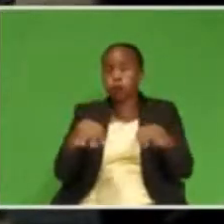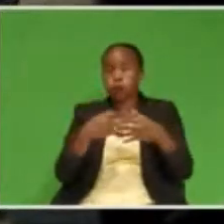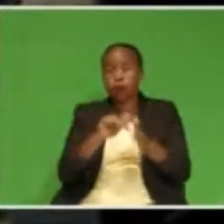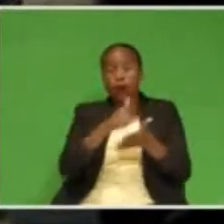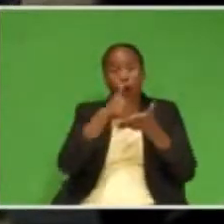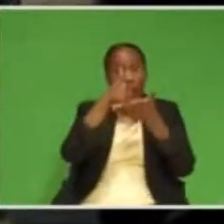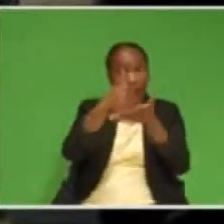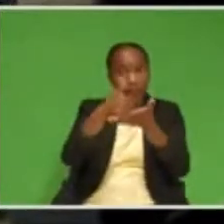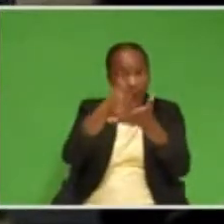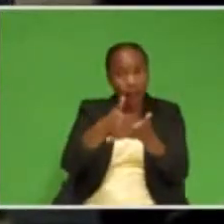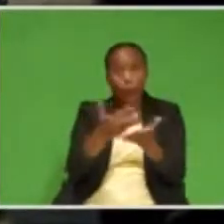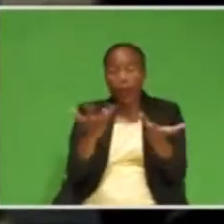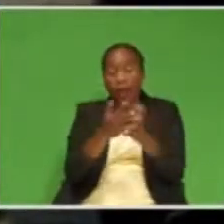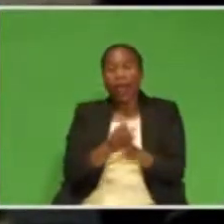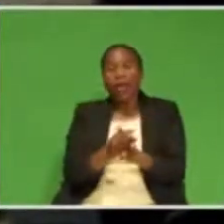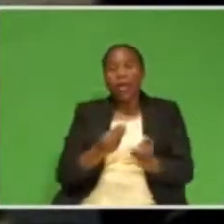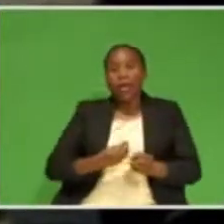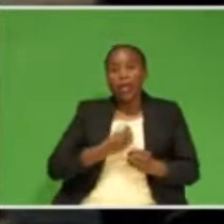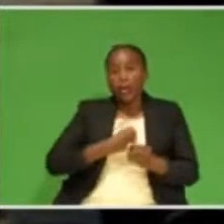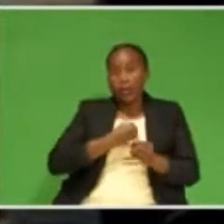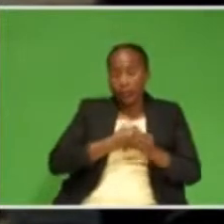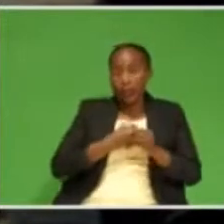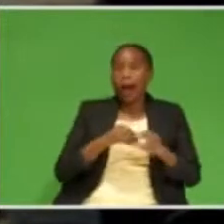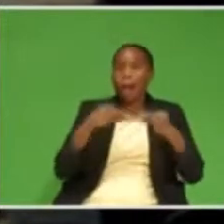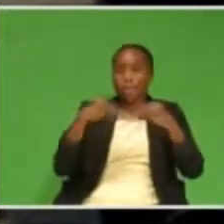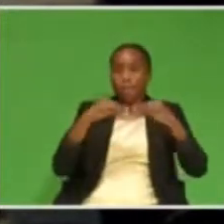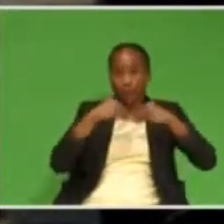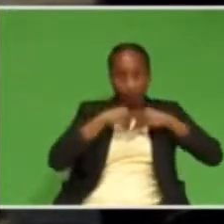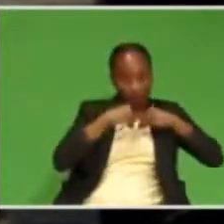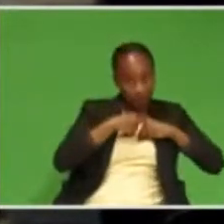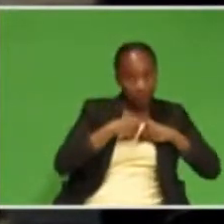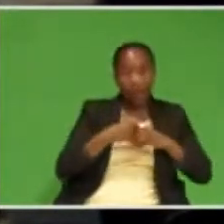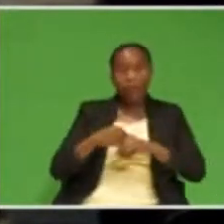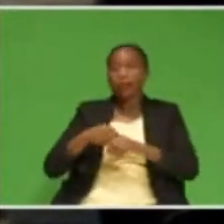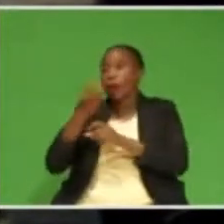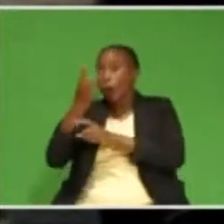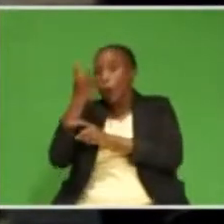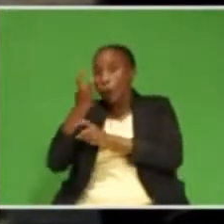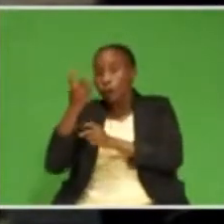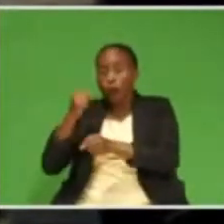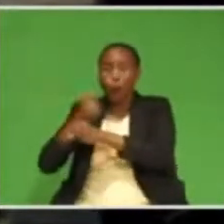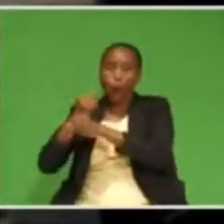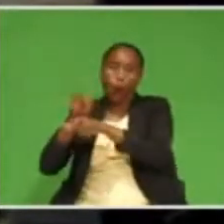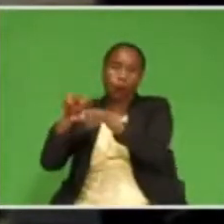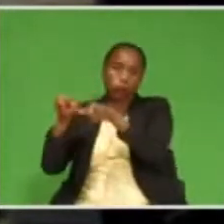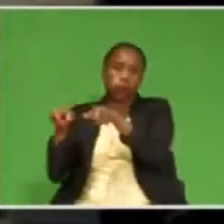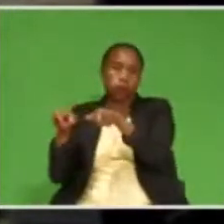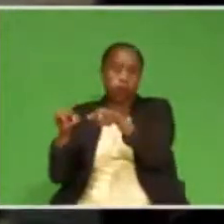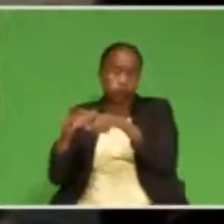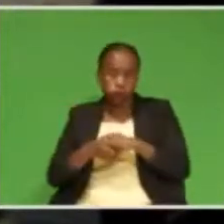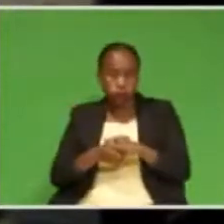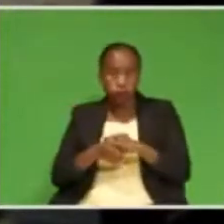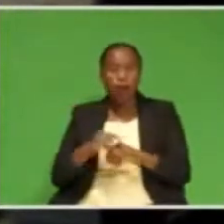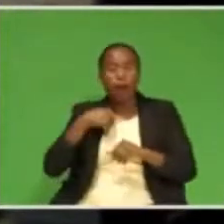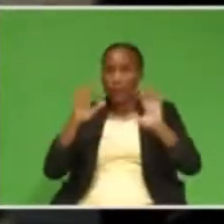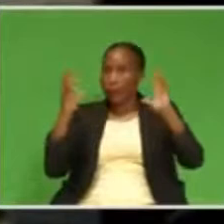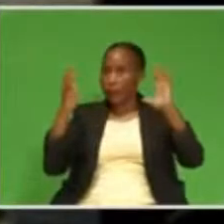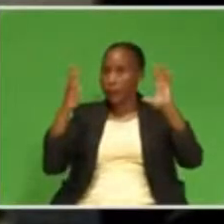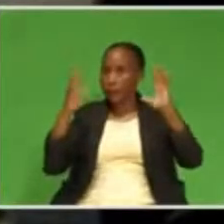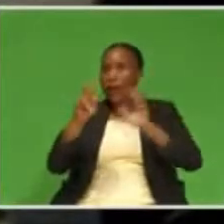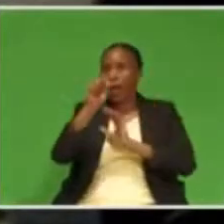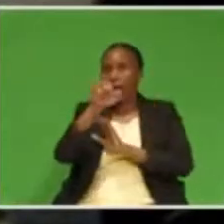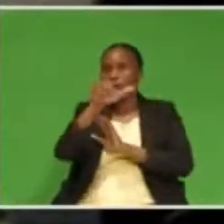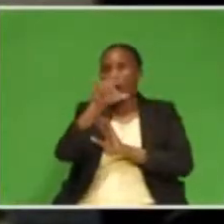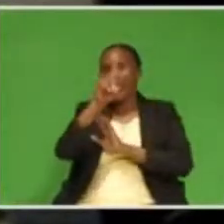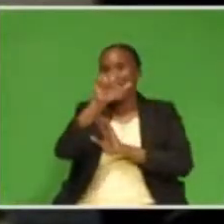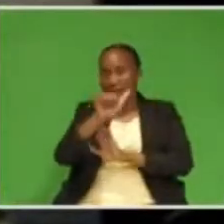young entrepreneurs and to work seekers. I really applaud the NYDA for